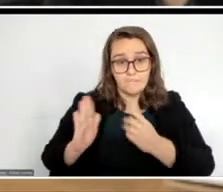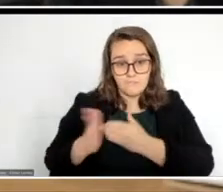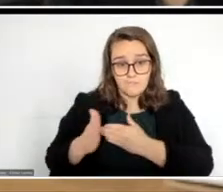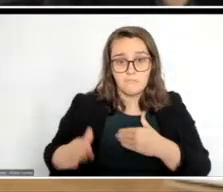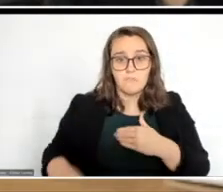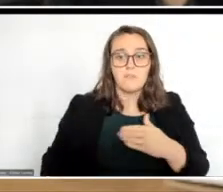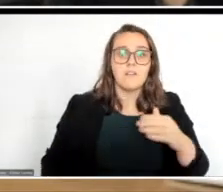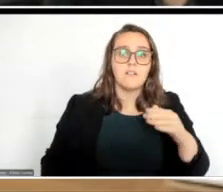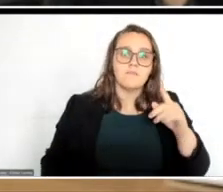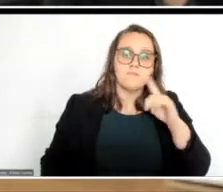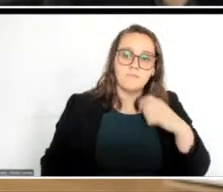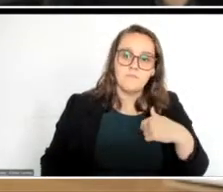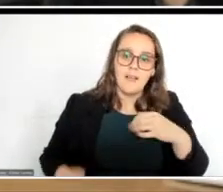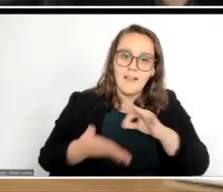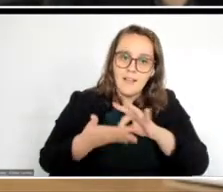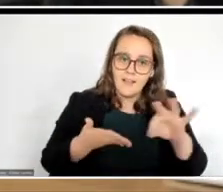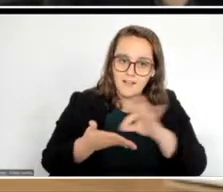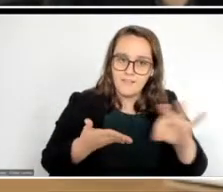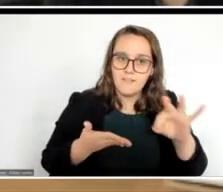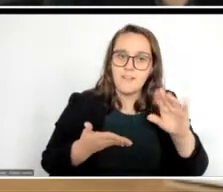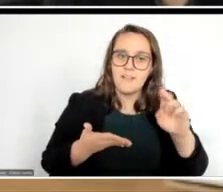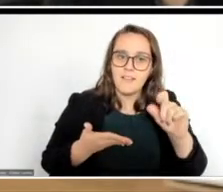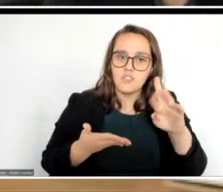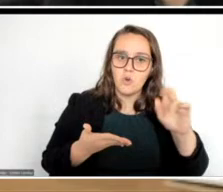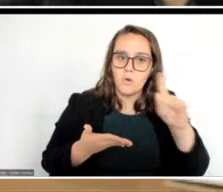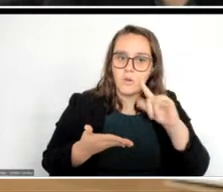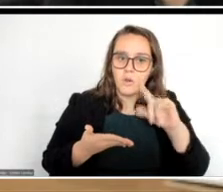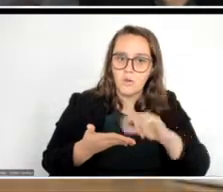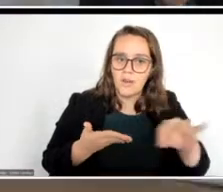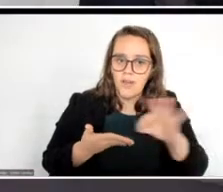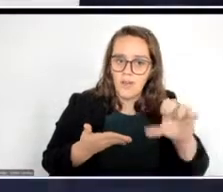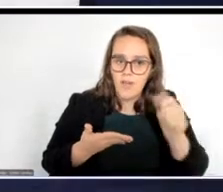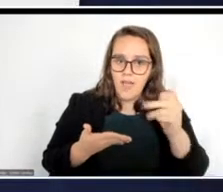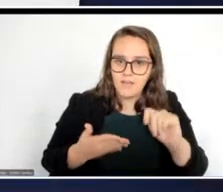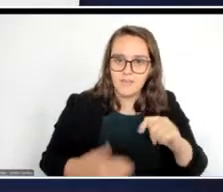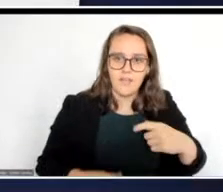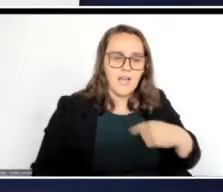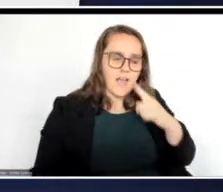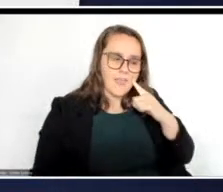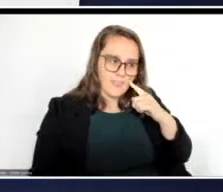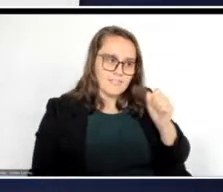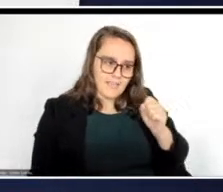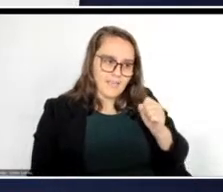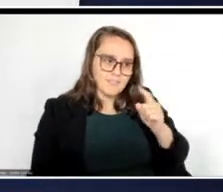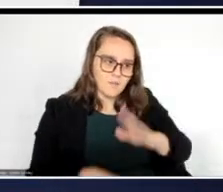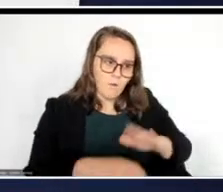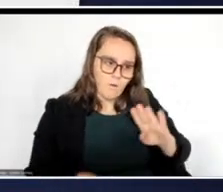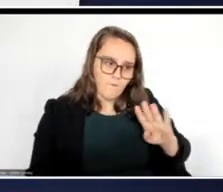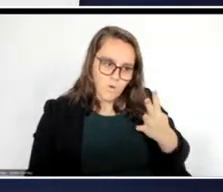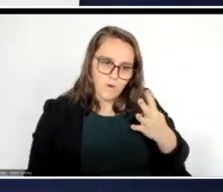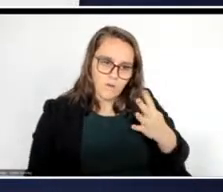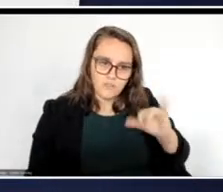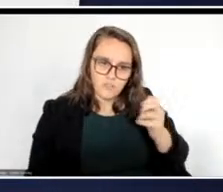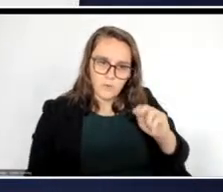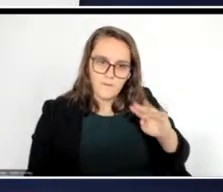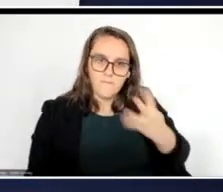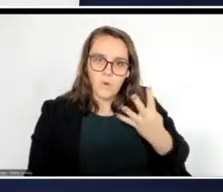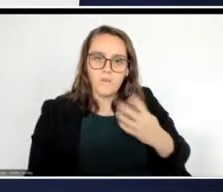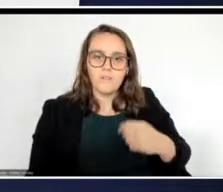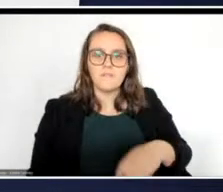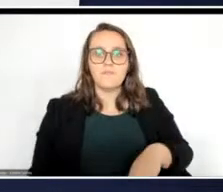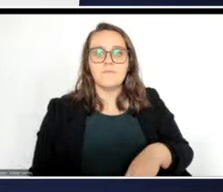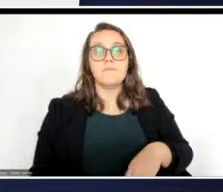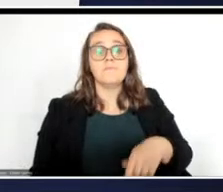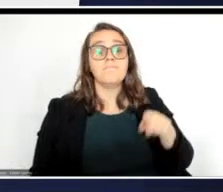I believe he did on the 4th. And Dr. Eastman confirmed this in writing. Recall this email written